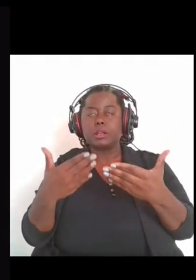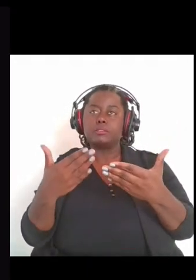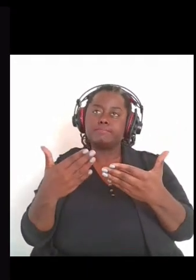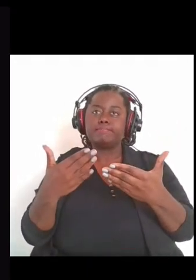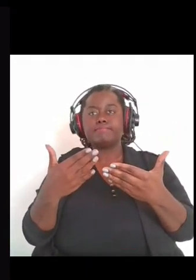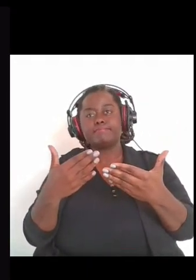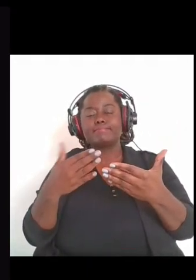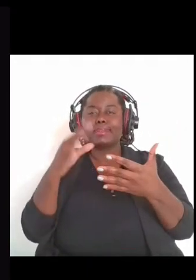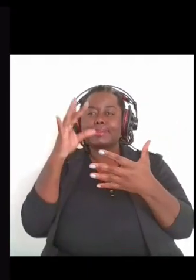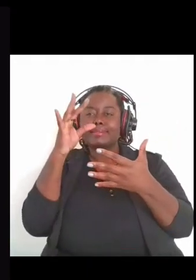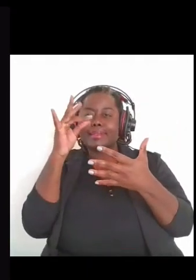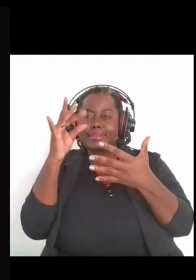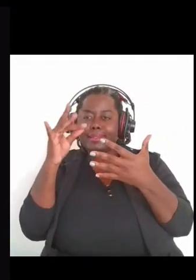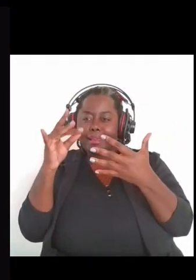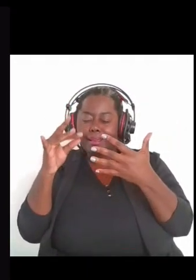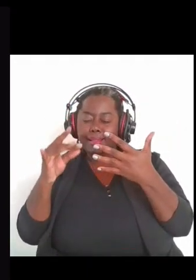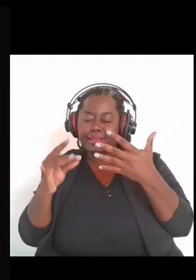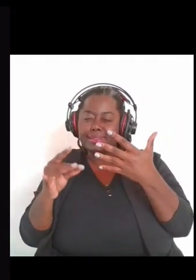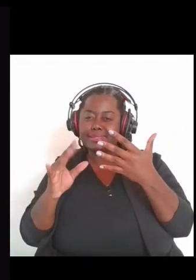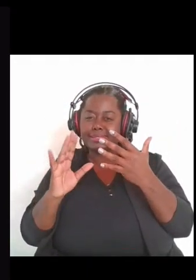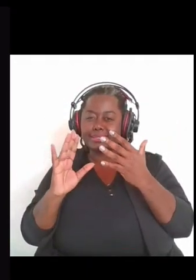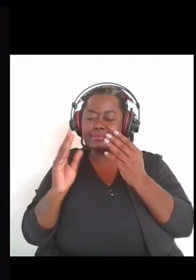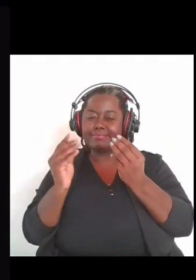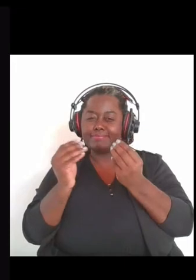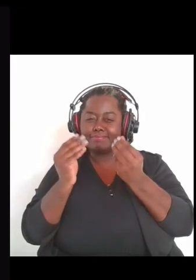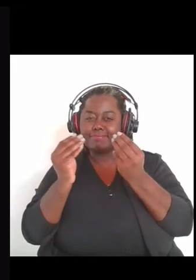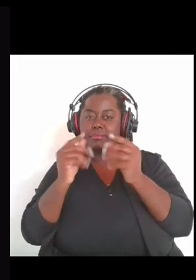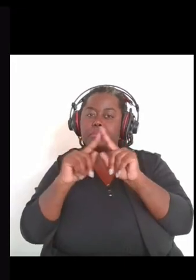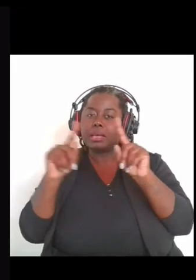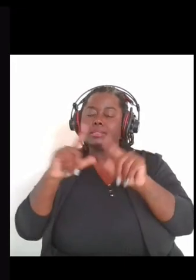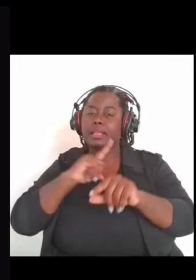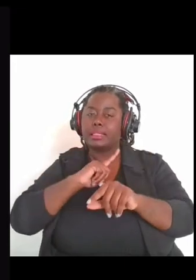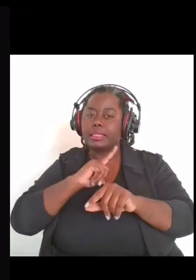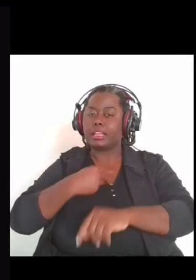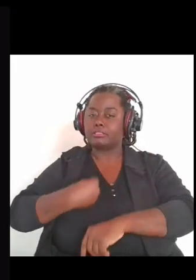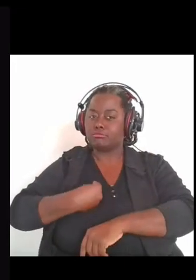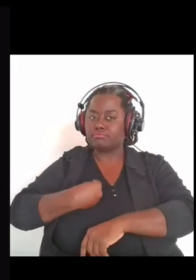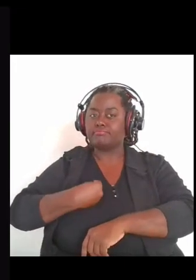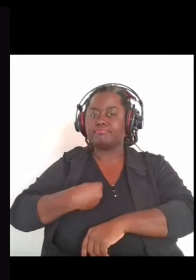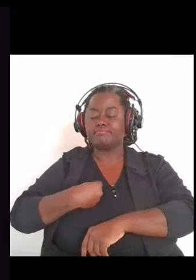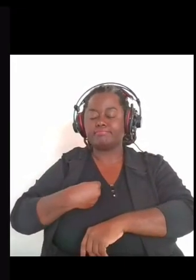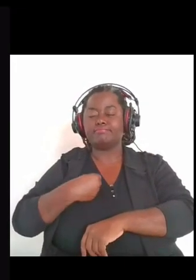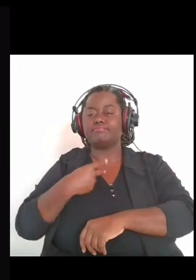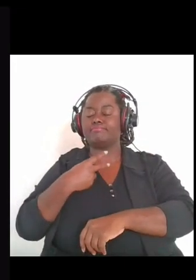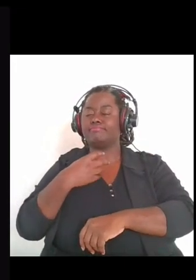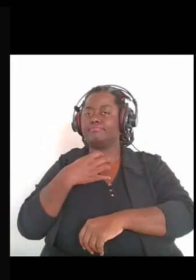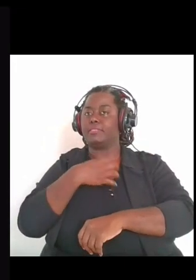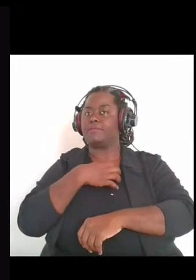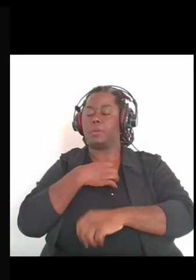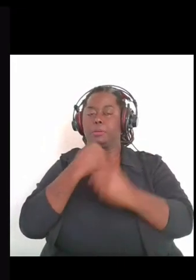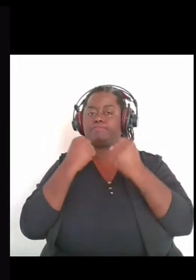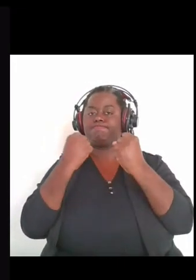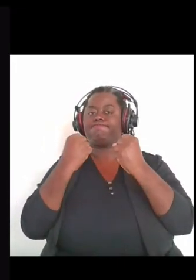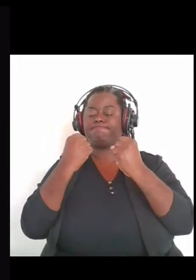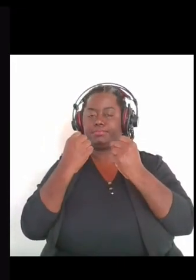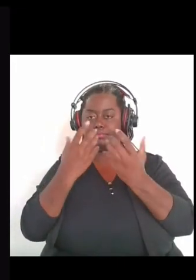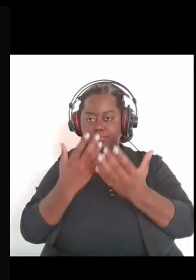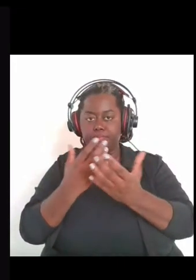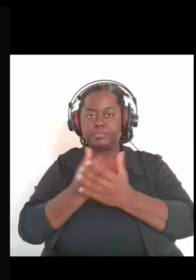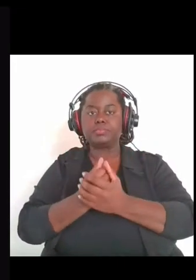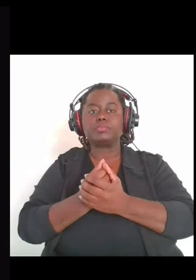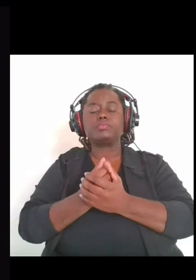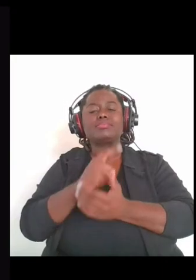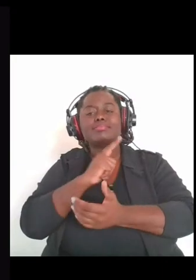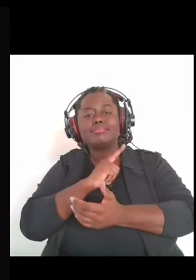in a very very strong way uh there is a lot of castism in India as well that is